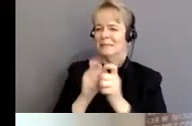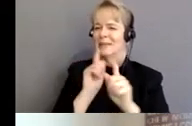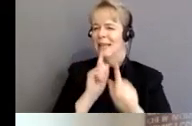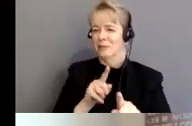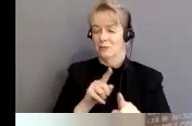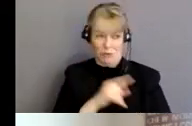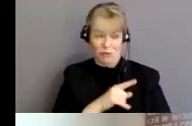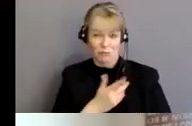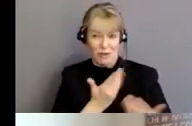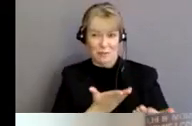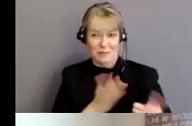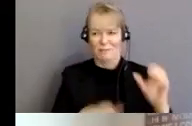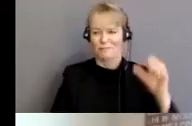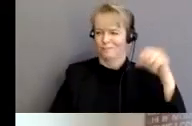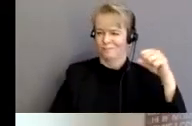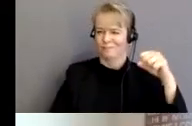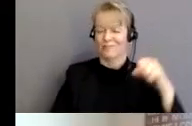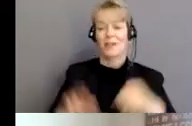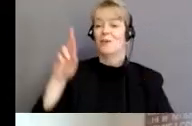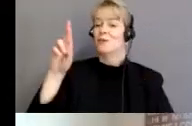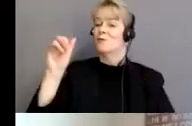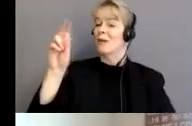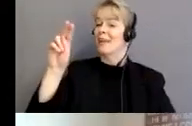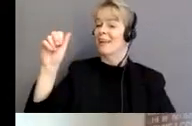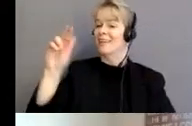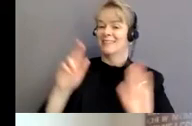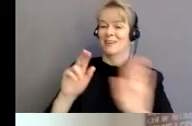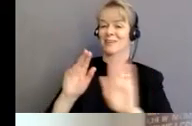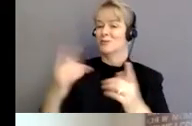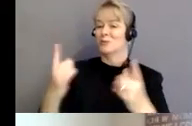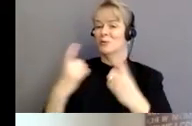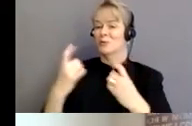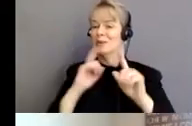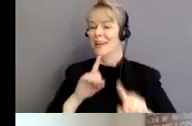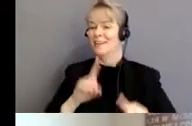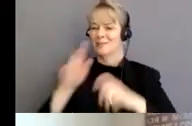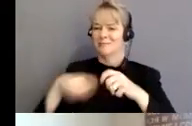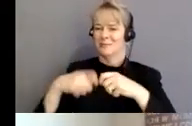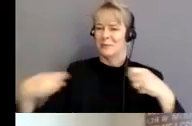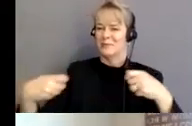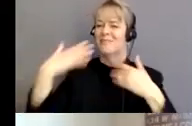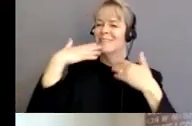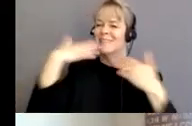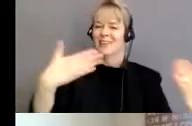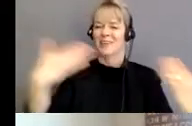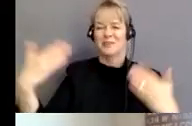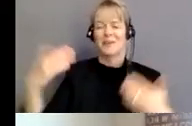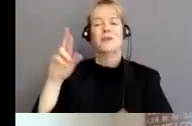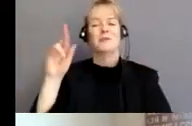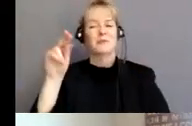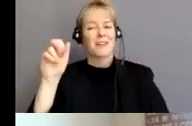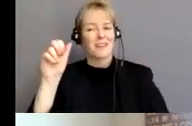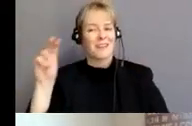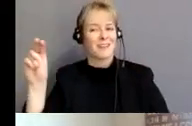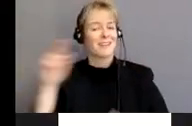Yeah. Wonderful. And Rayanne, that is it for the Q&A. Thank you. Great. Thank you, everybody, for your